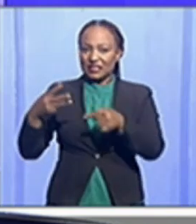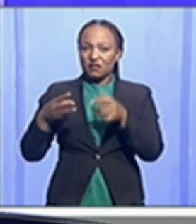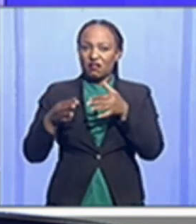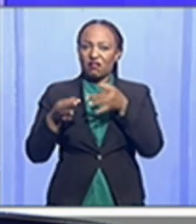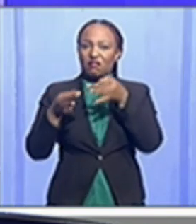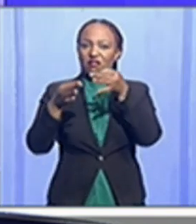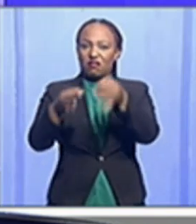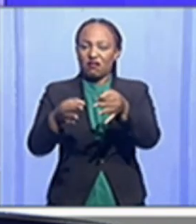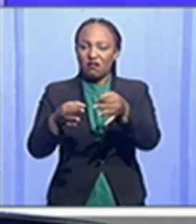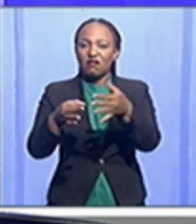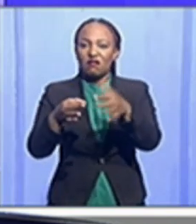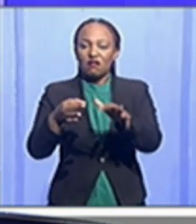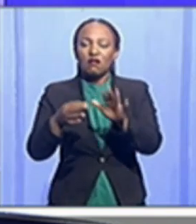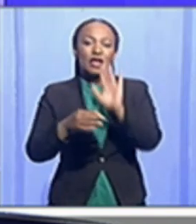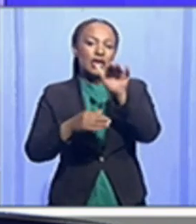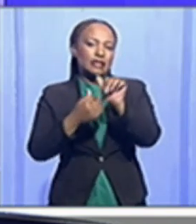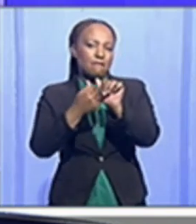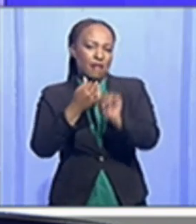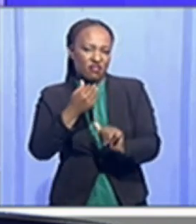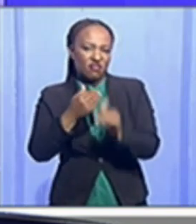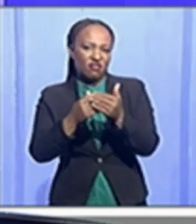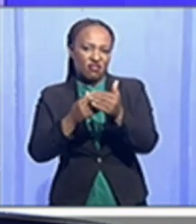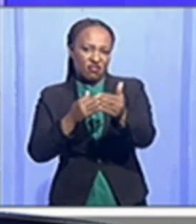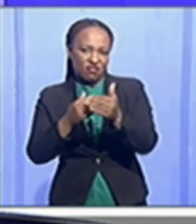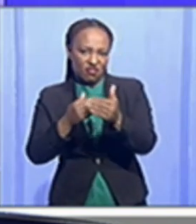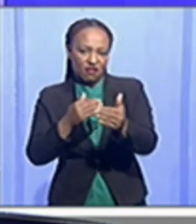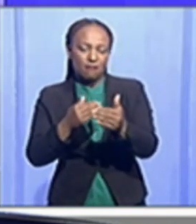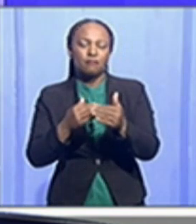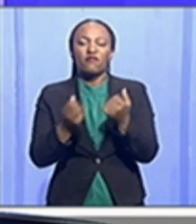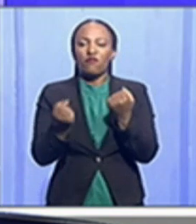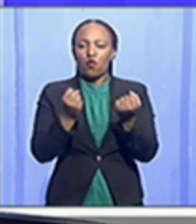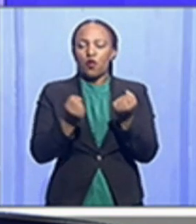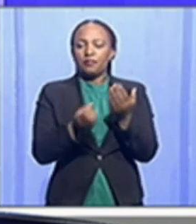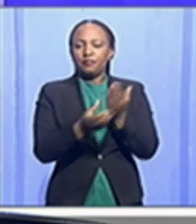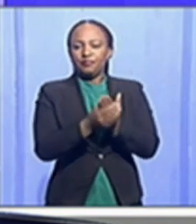di batsela kgweding yeo e tlago theletšong ya pele ga tsheko.